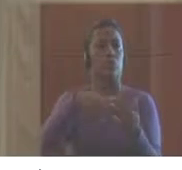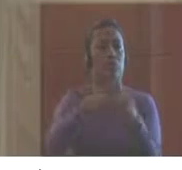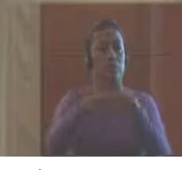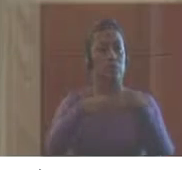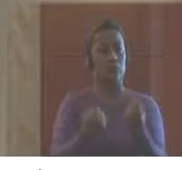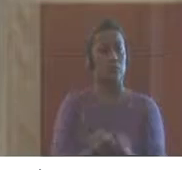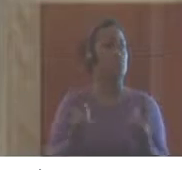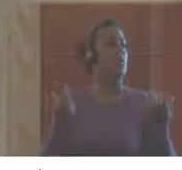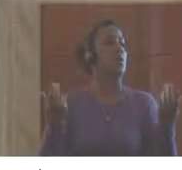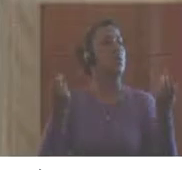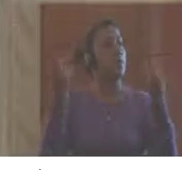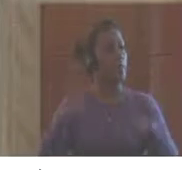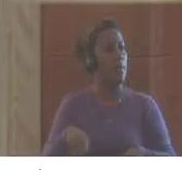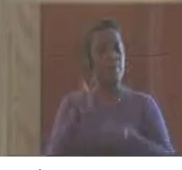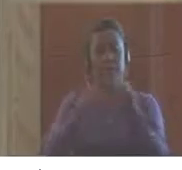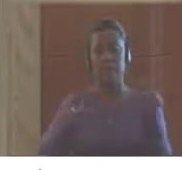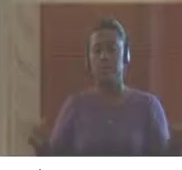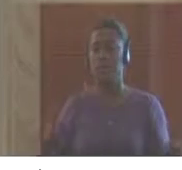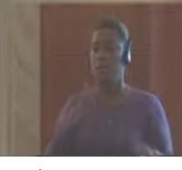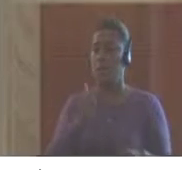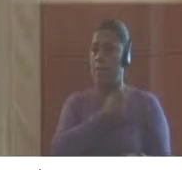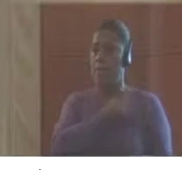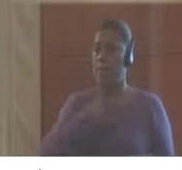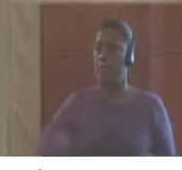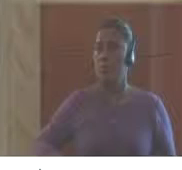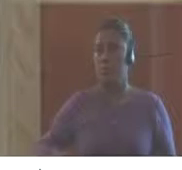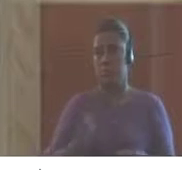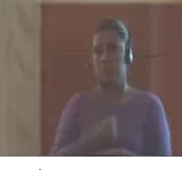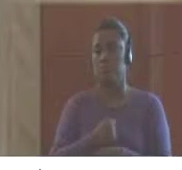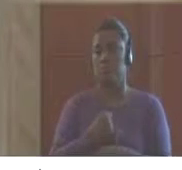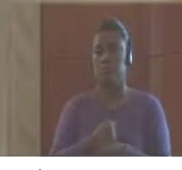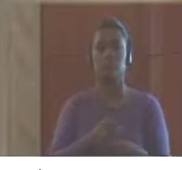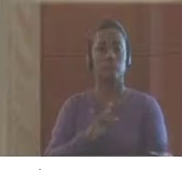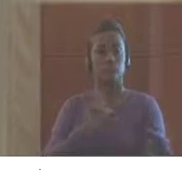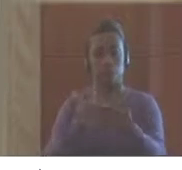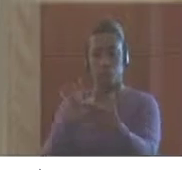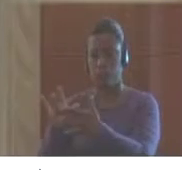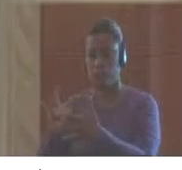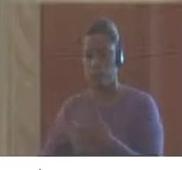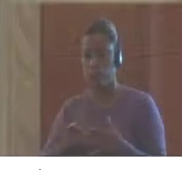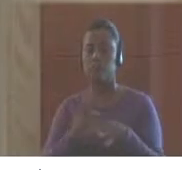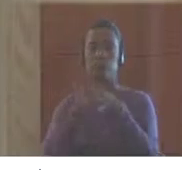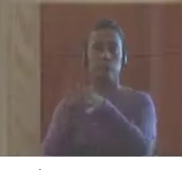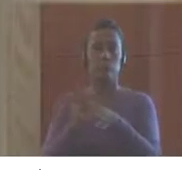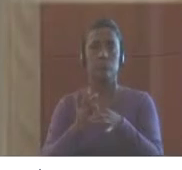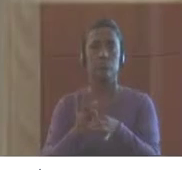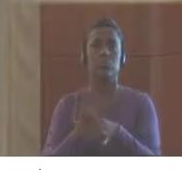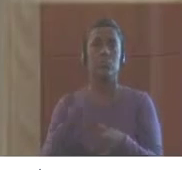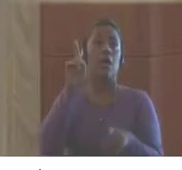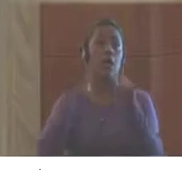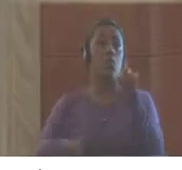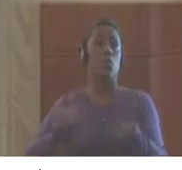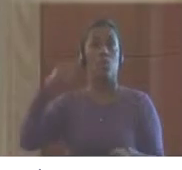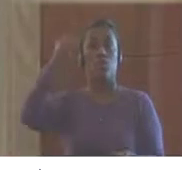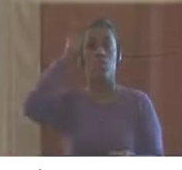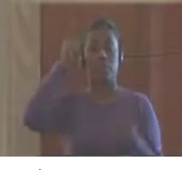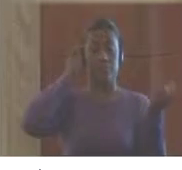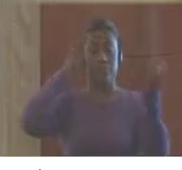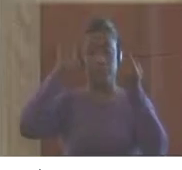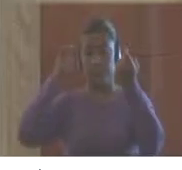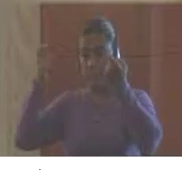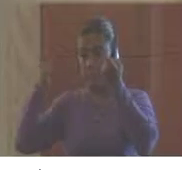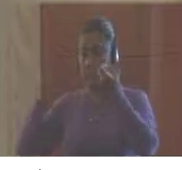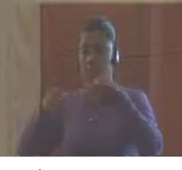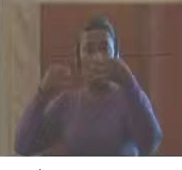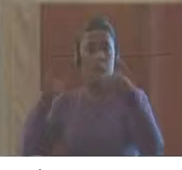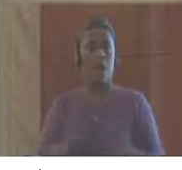networks and their relations with the stakeholders and the society at large. And so there will be governance if